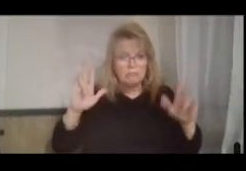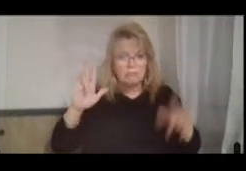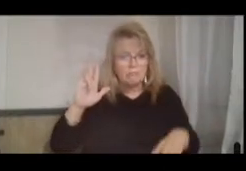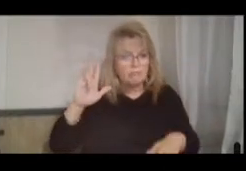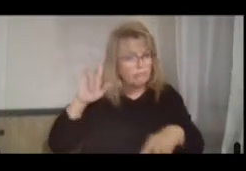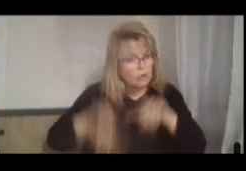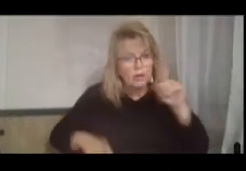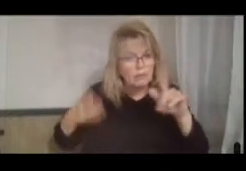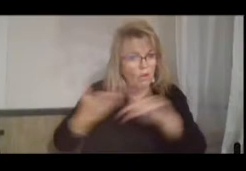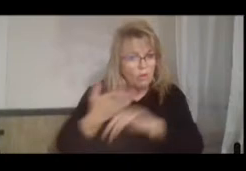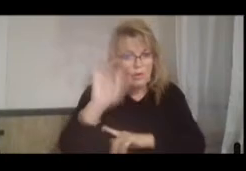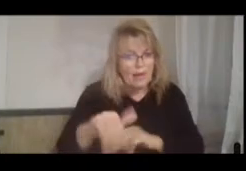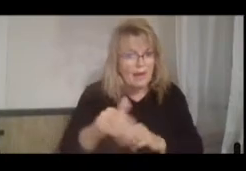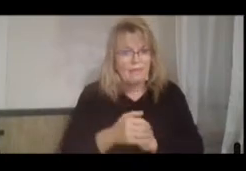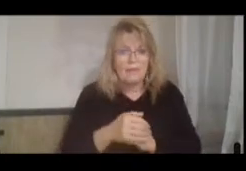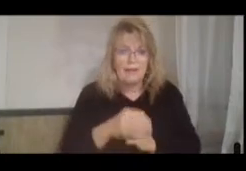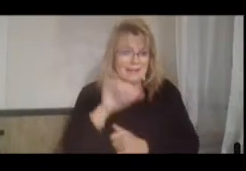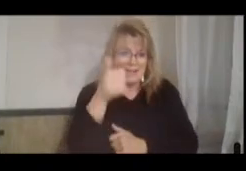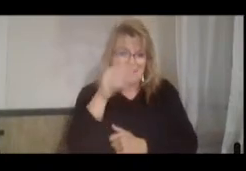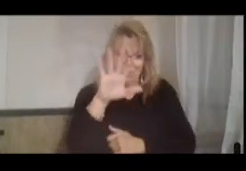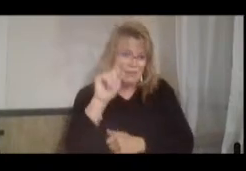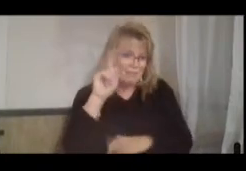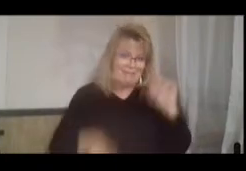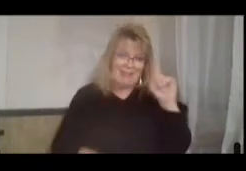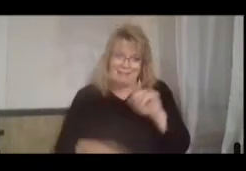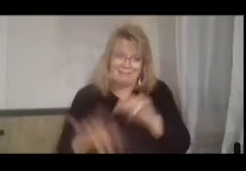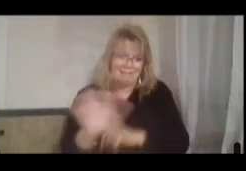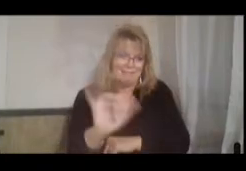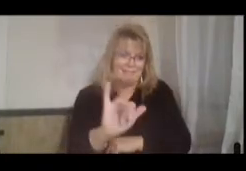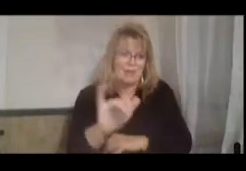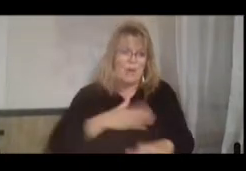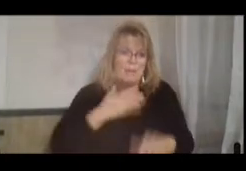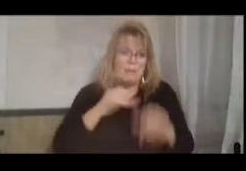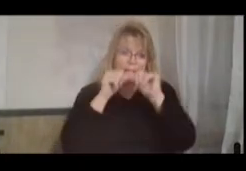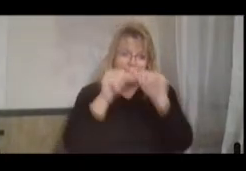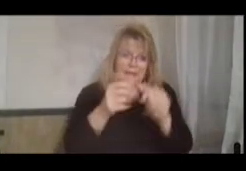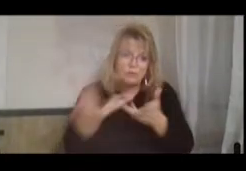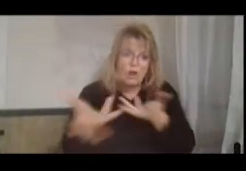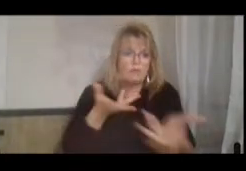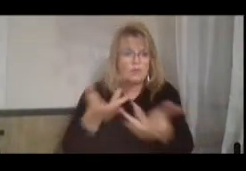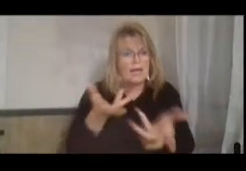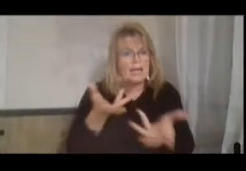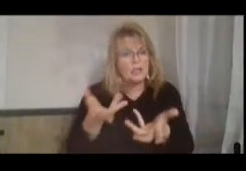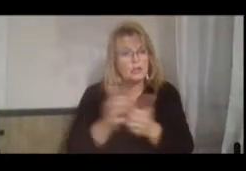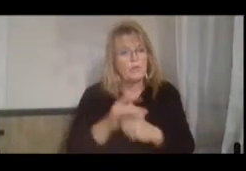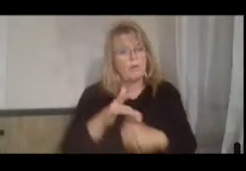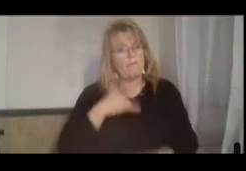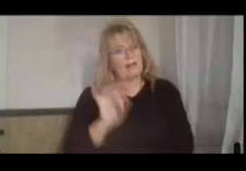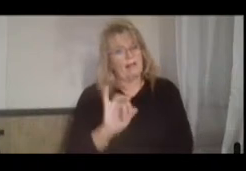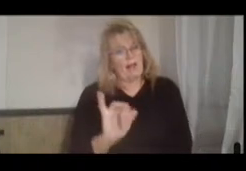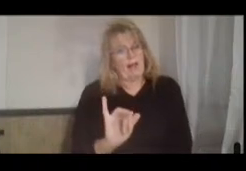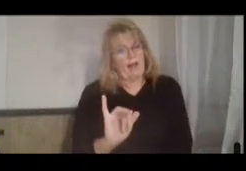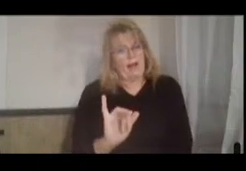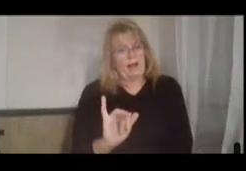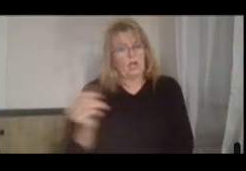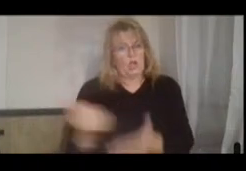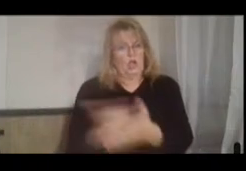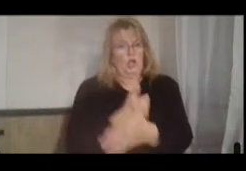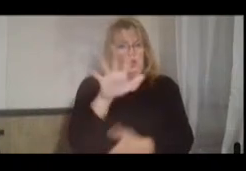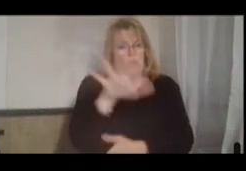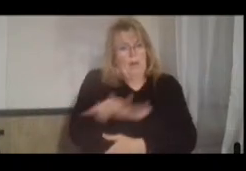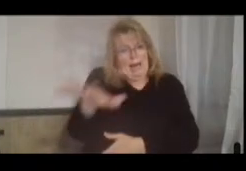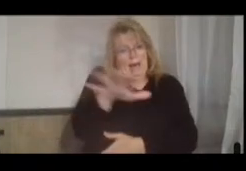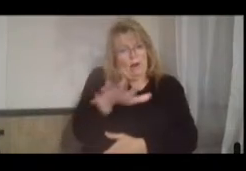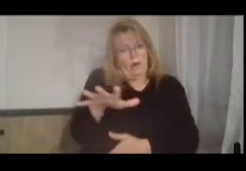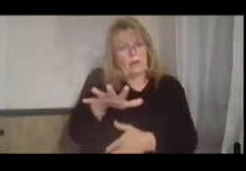existing 10-foot alley if we're limited to that. So we're happy to continue conversations. We feel like the new area that we're creating in this area